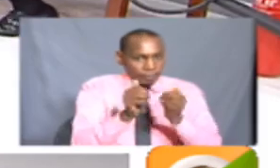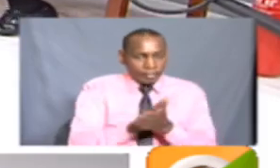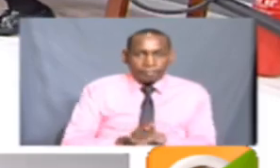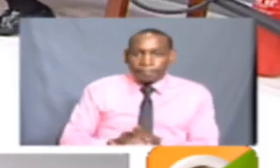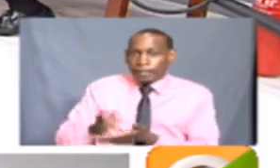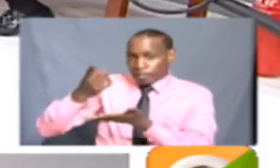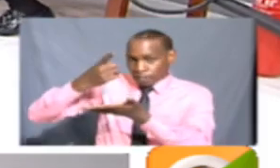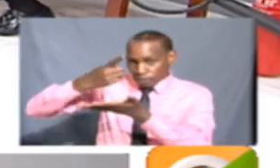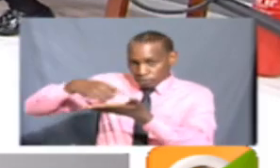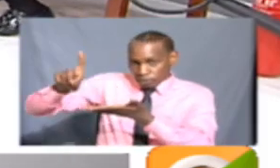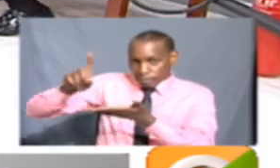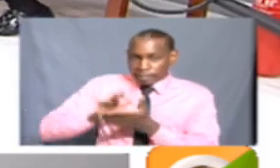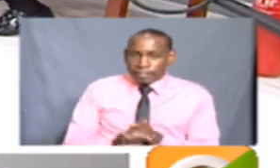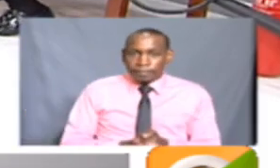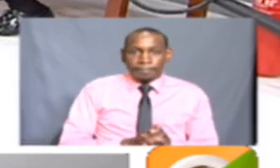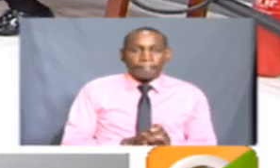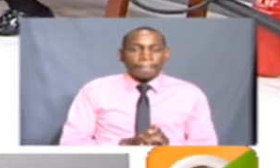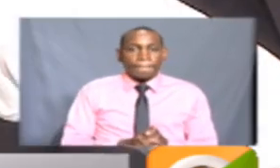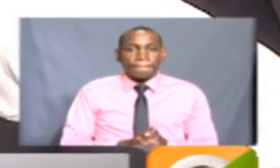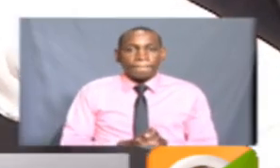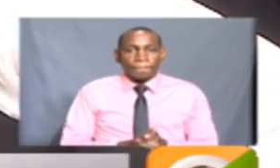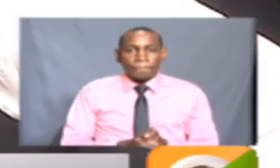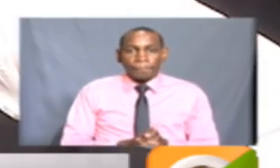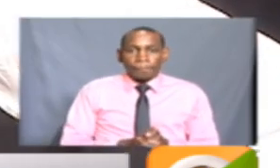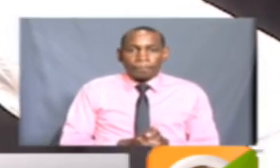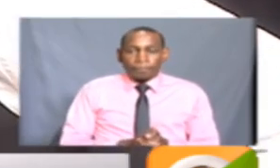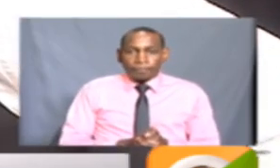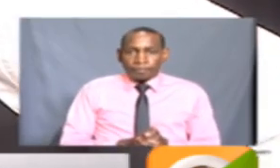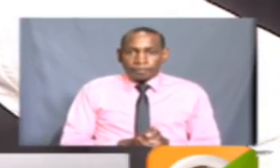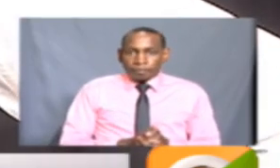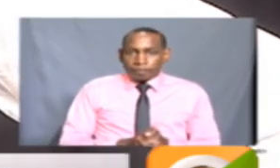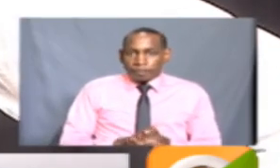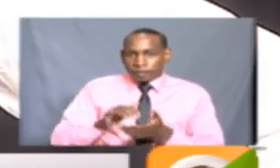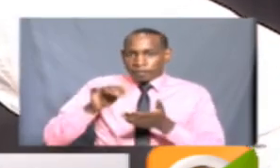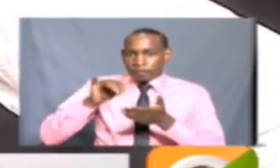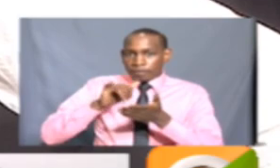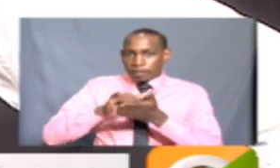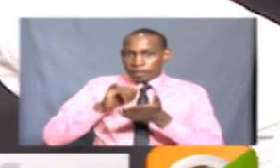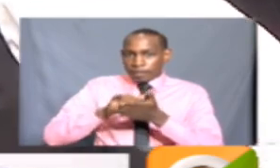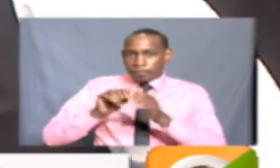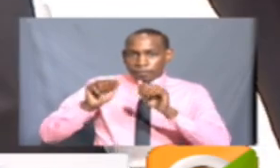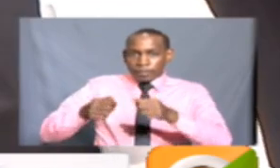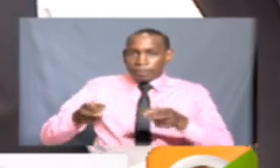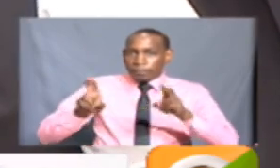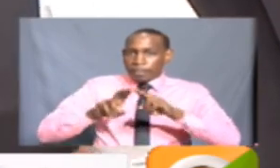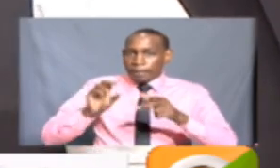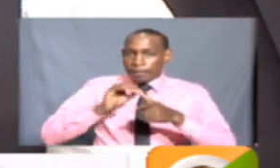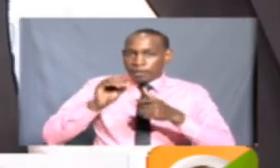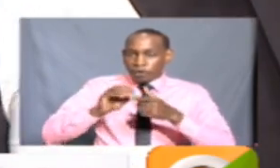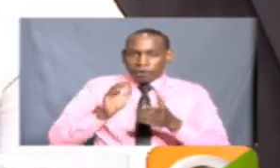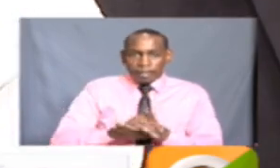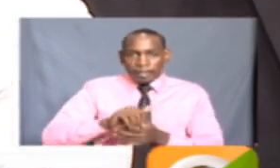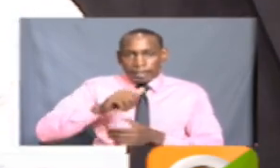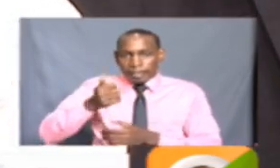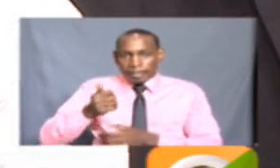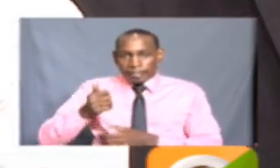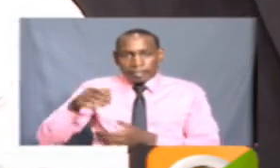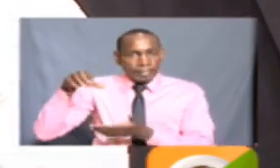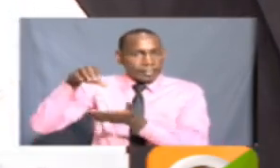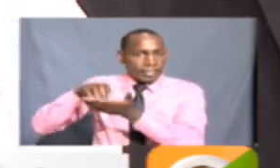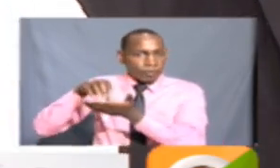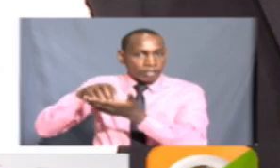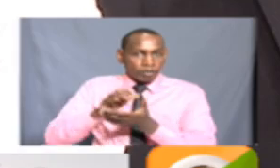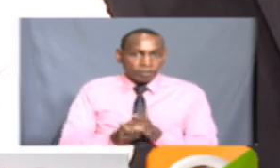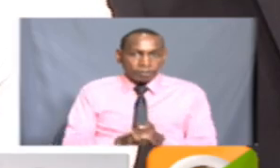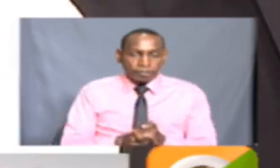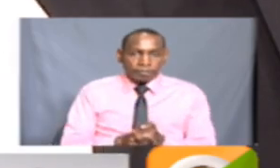Correct. And so the night of the long knives, Barrack, is that coming? Or on the other hand, you look at